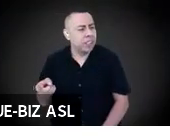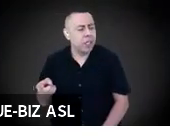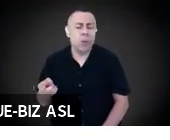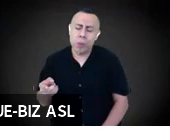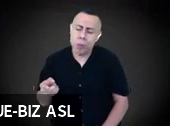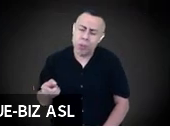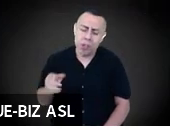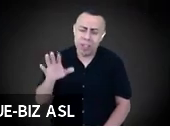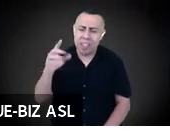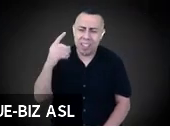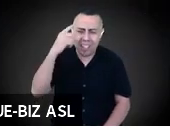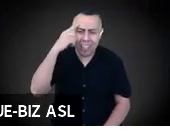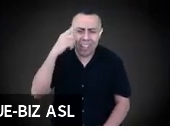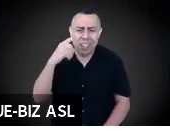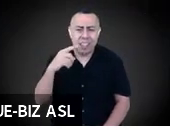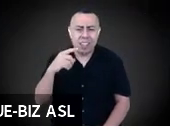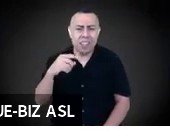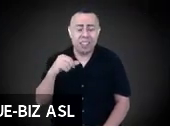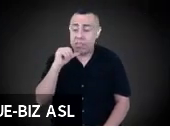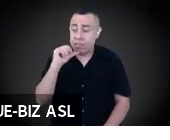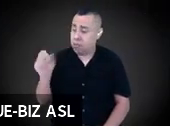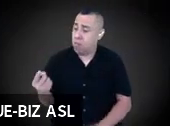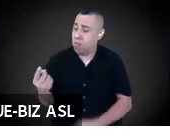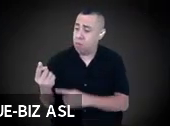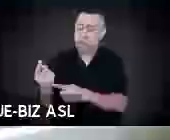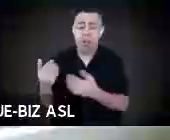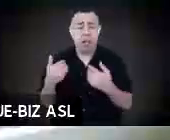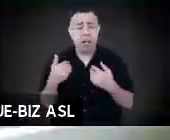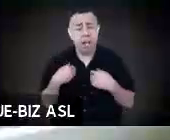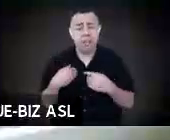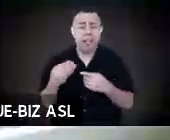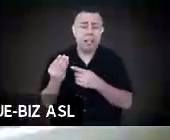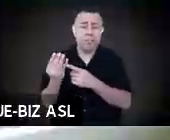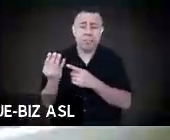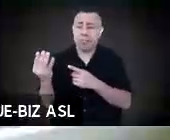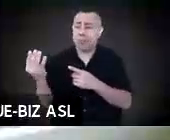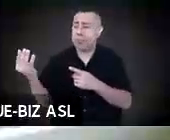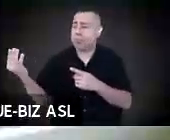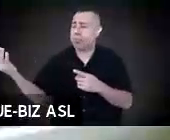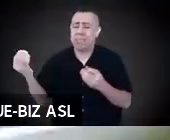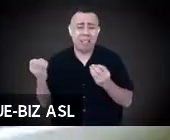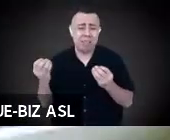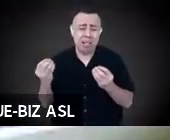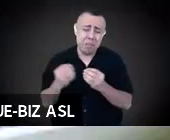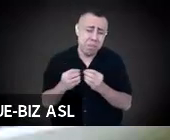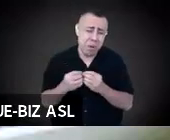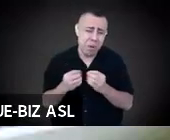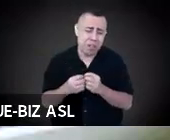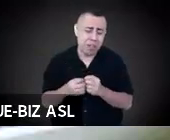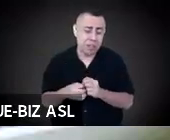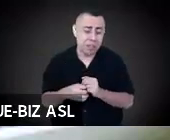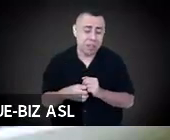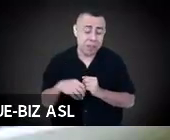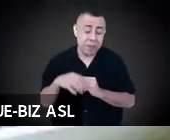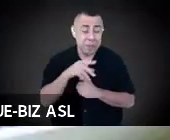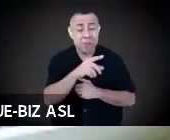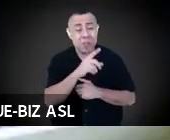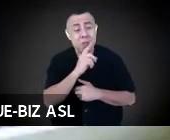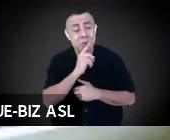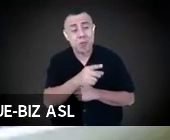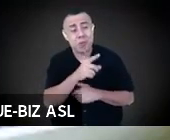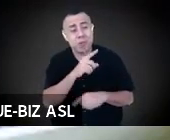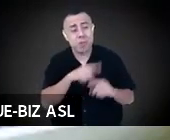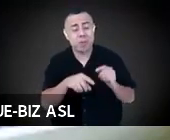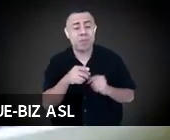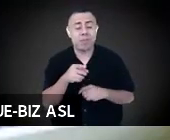and it's not just him, it's many, many, many, many. Yeah, but he is the most prominent person